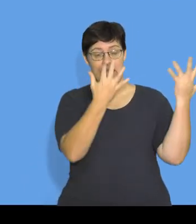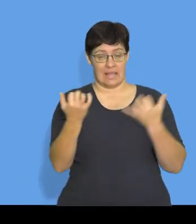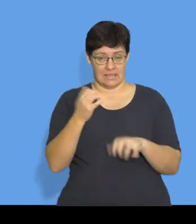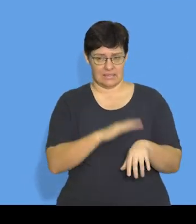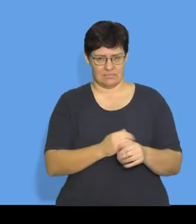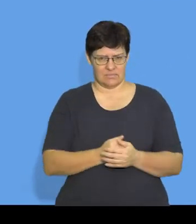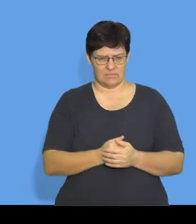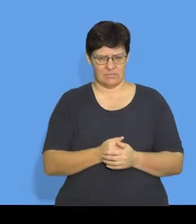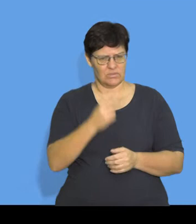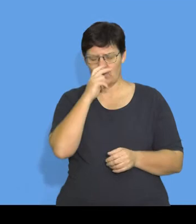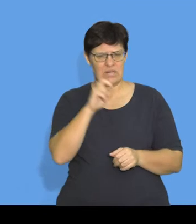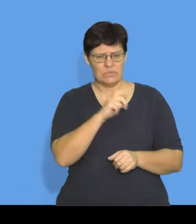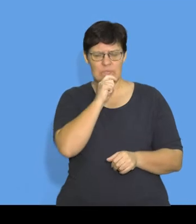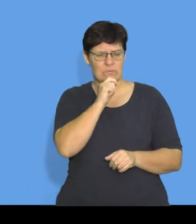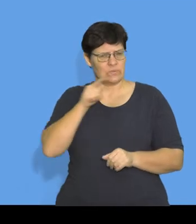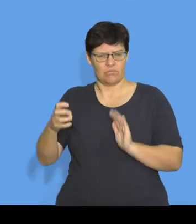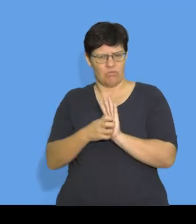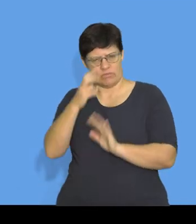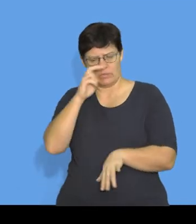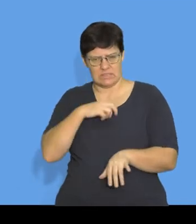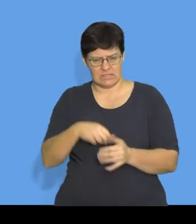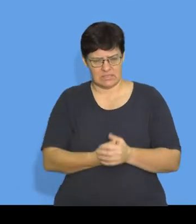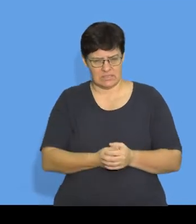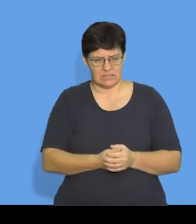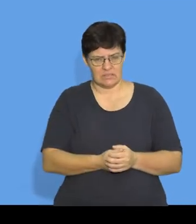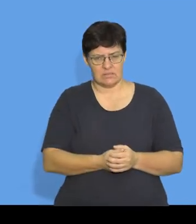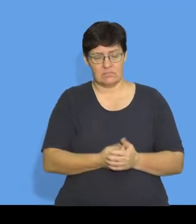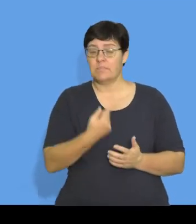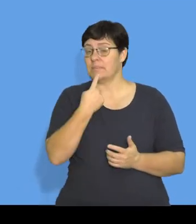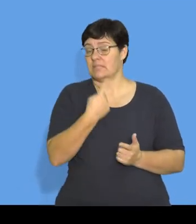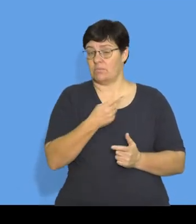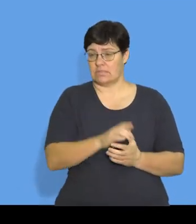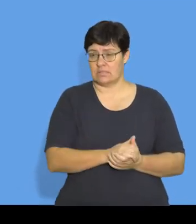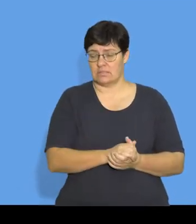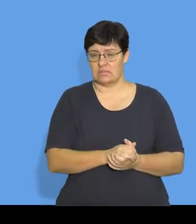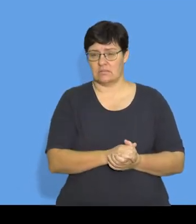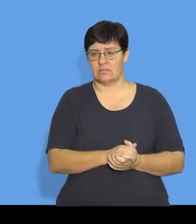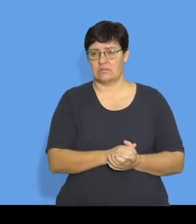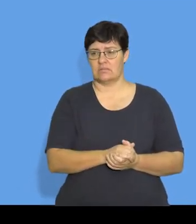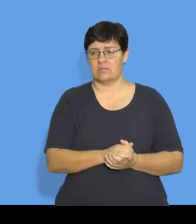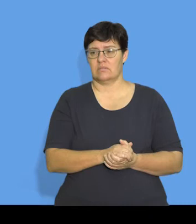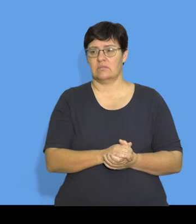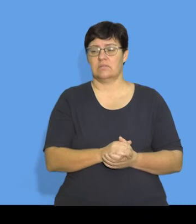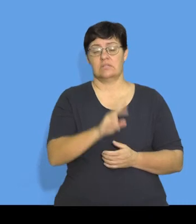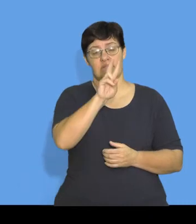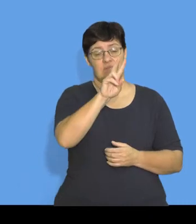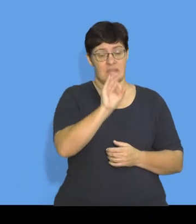need to use the graph, okay? So I can go, well, time to get the maximum height,